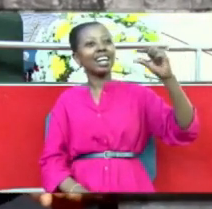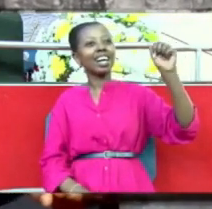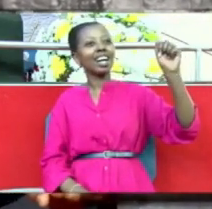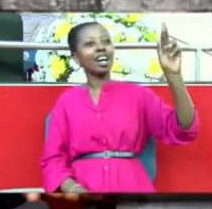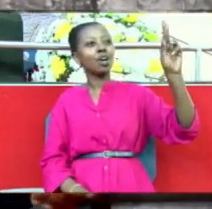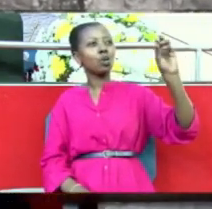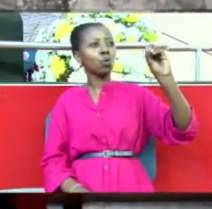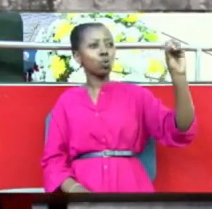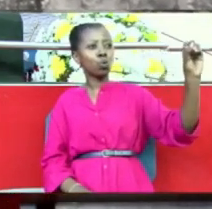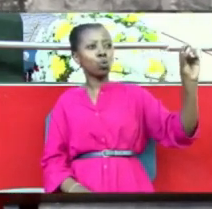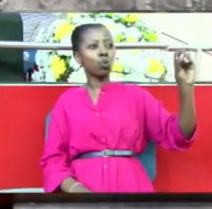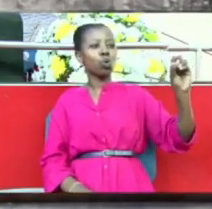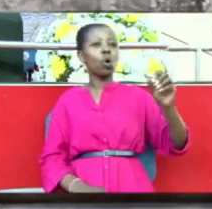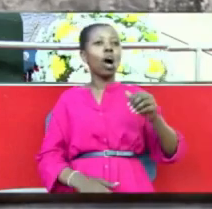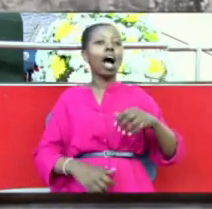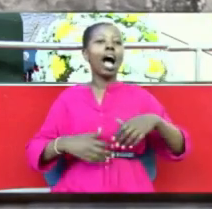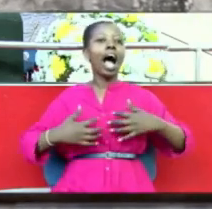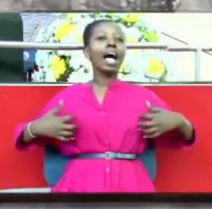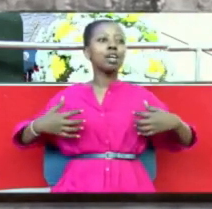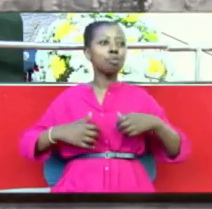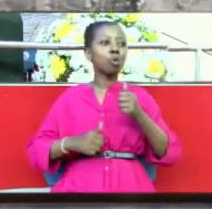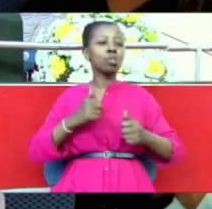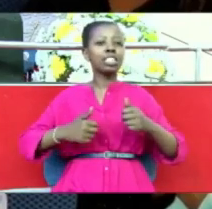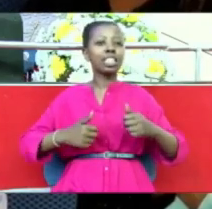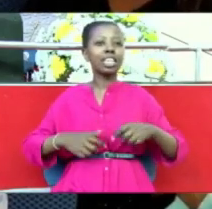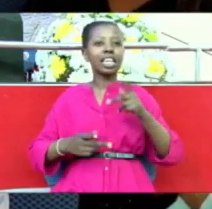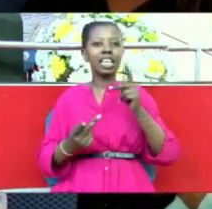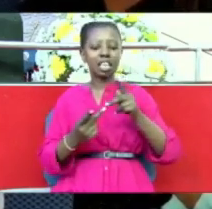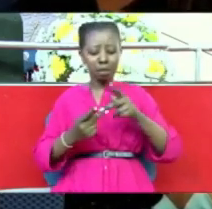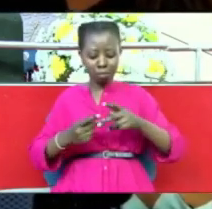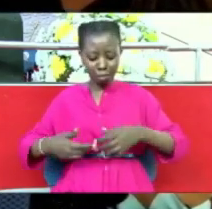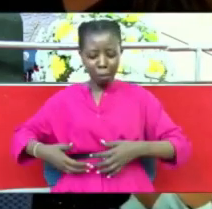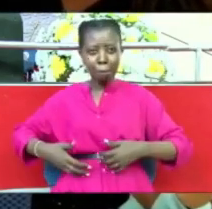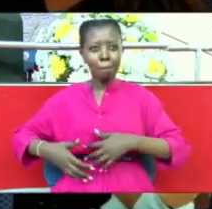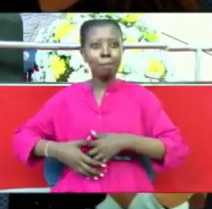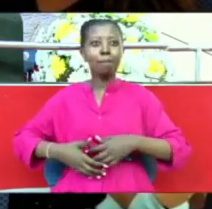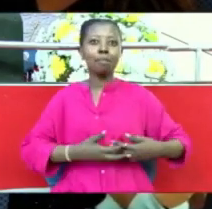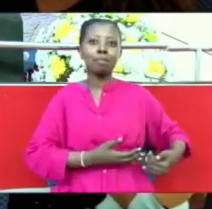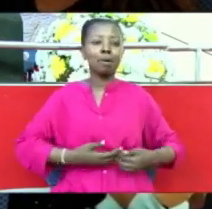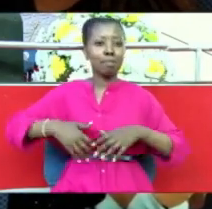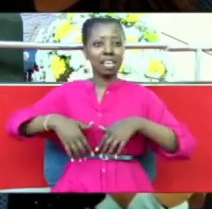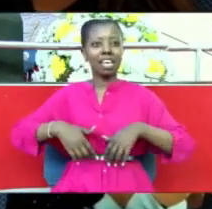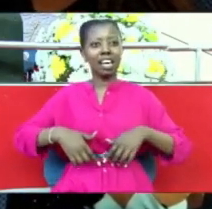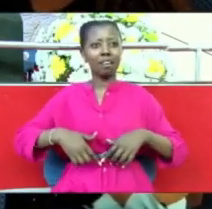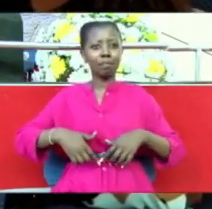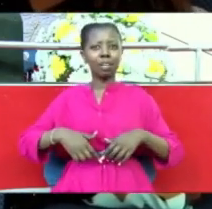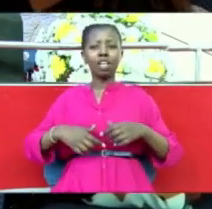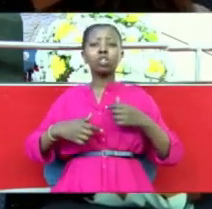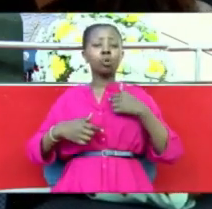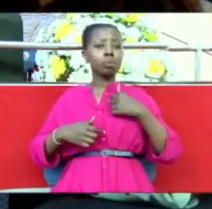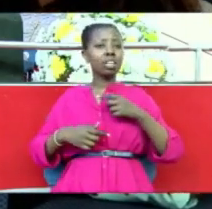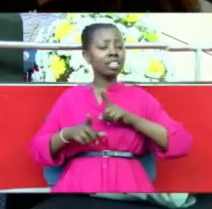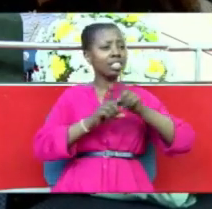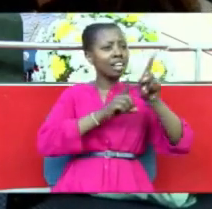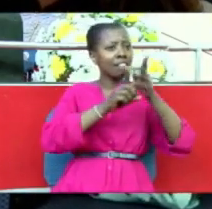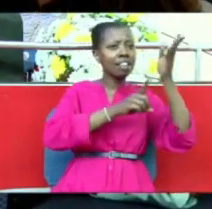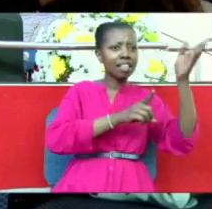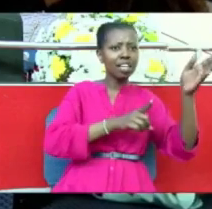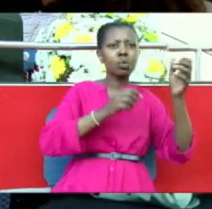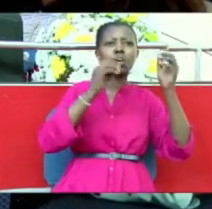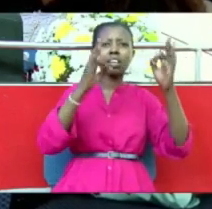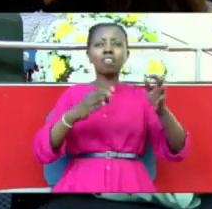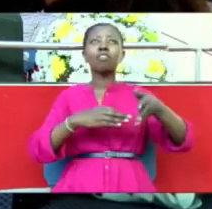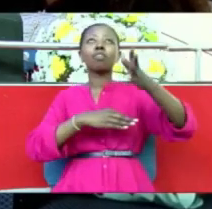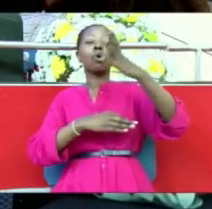say, I don't know. I'm just saying, I don't know. Because if God wants you to get there, he will connect. Mungu akitamani ufika